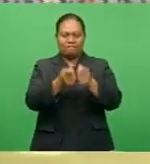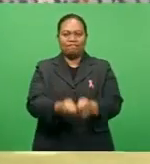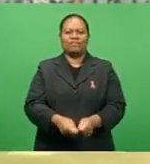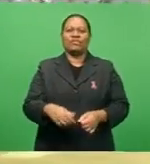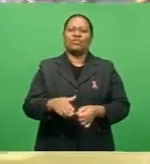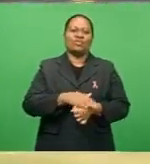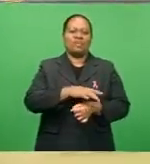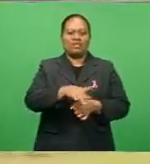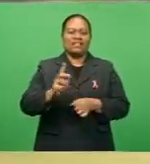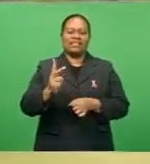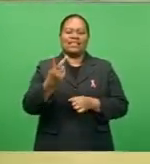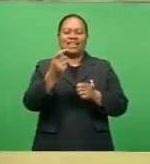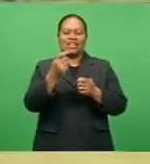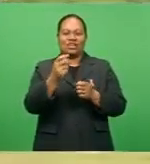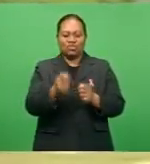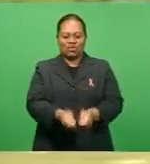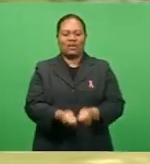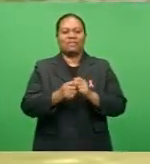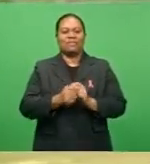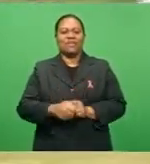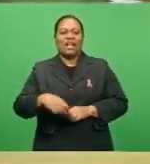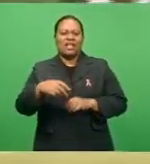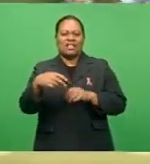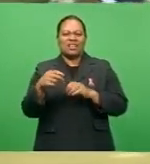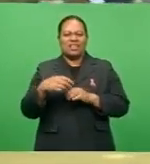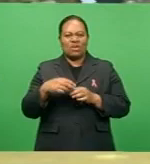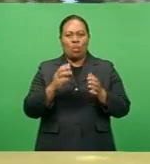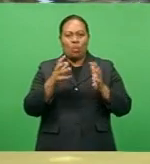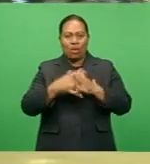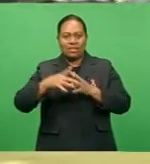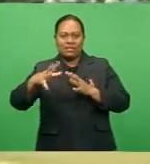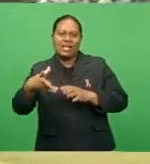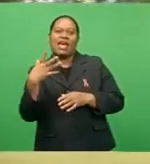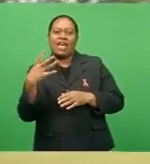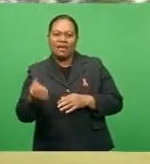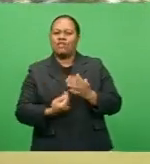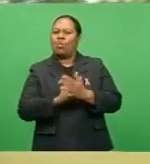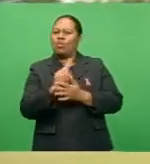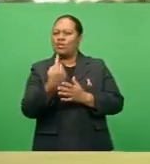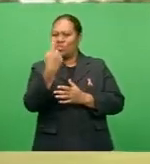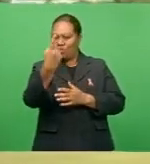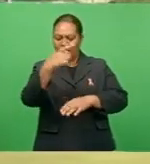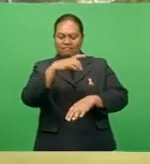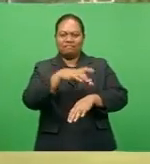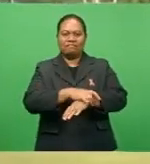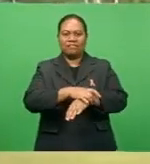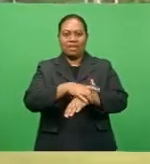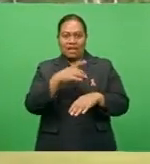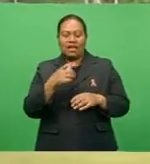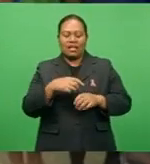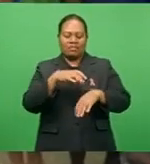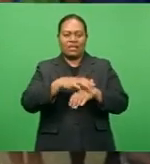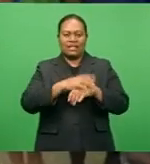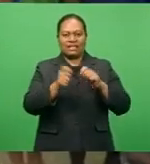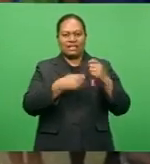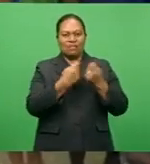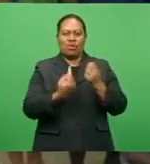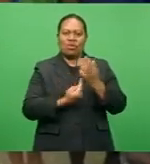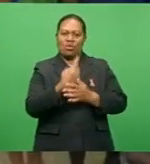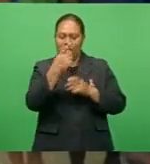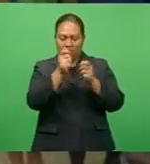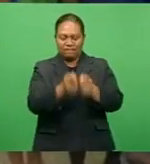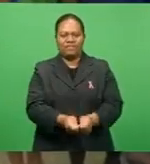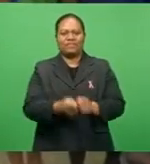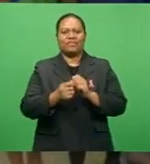defeated Serua 34 points to 24 in the women's final, while Mba beat Northland 20 points to 14 in